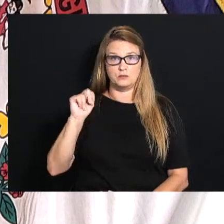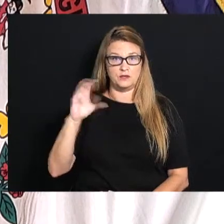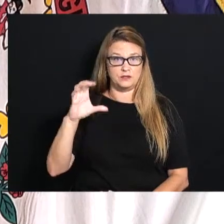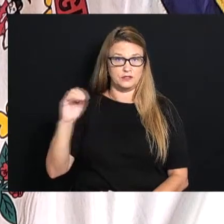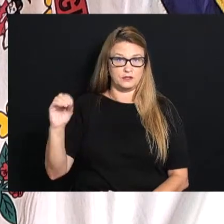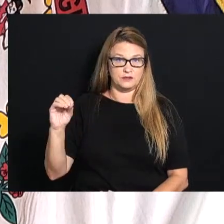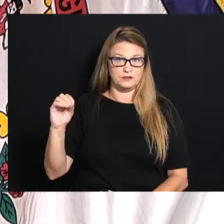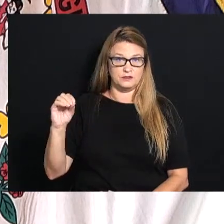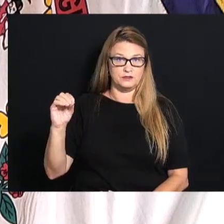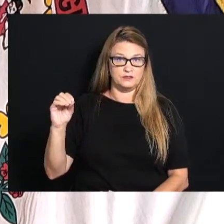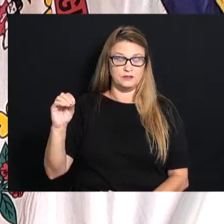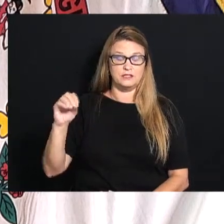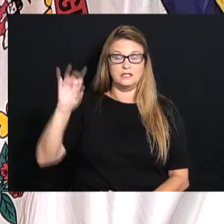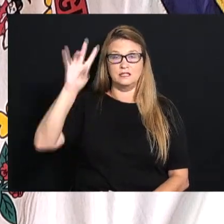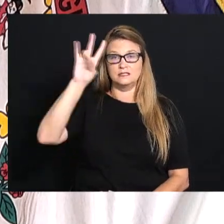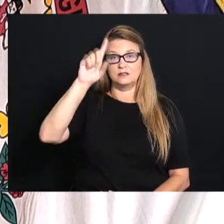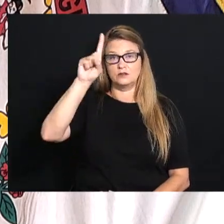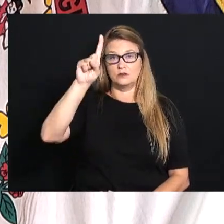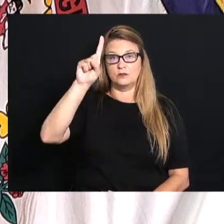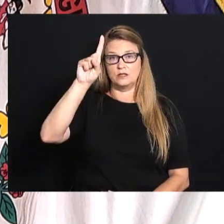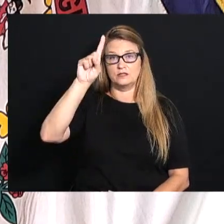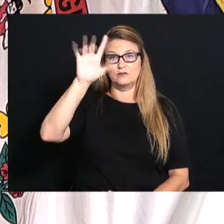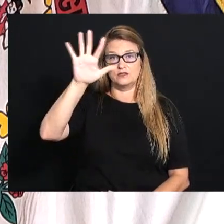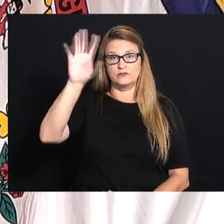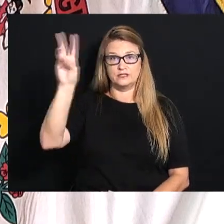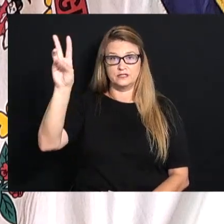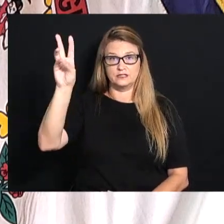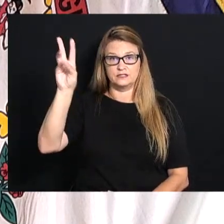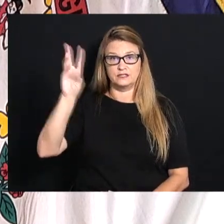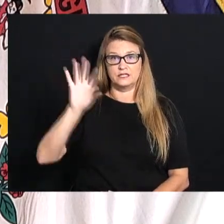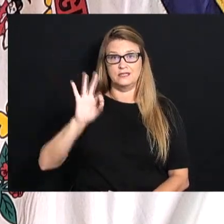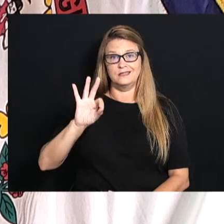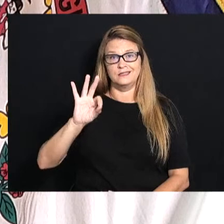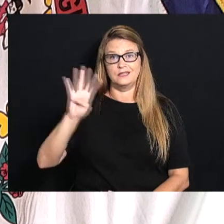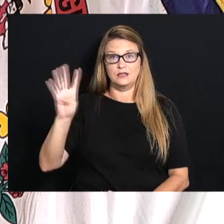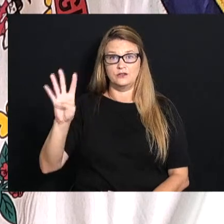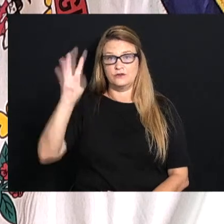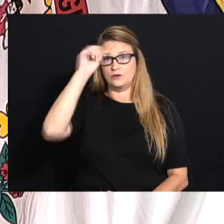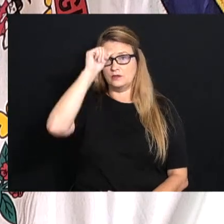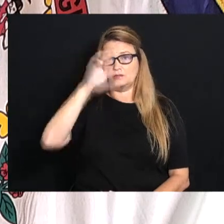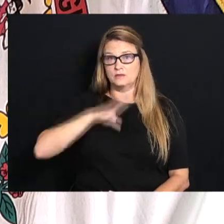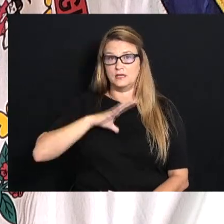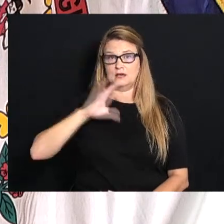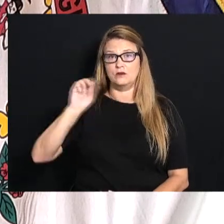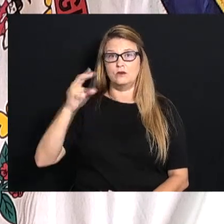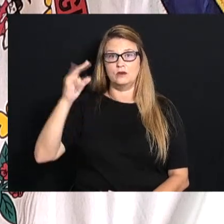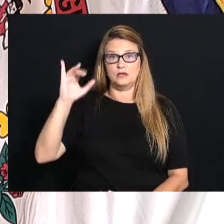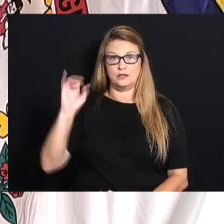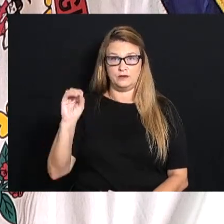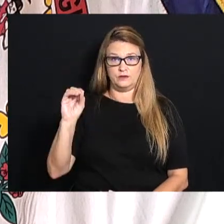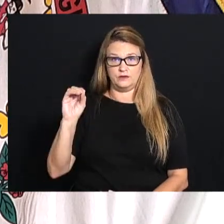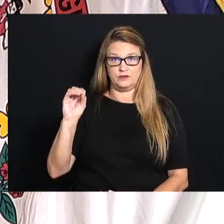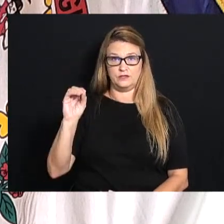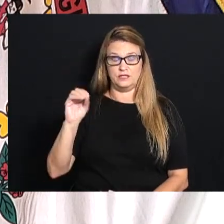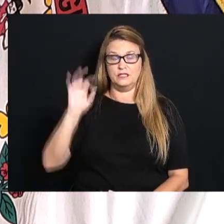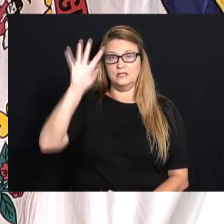County. The 7,156th death is a 94-year-old male from Ohio County.